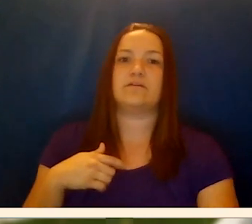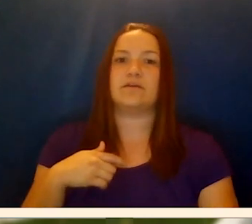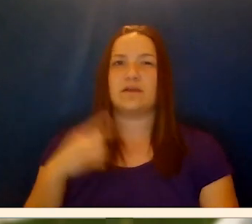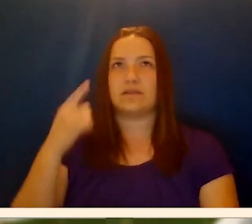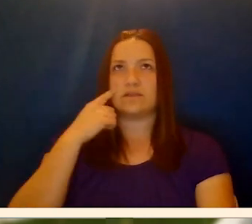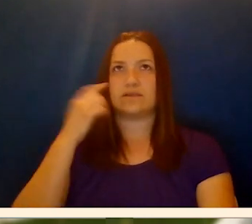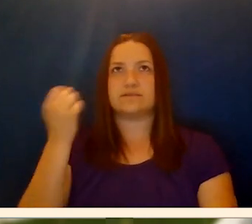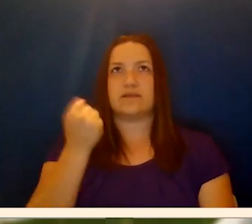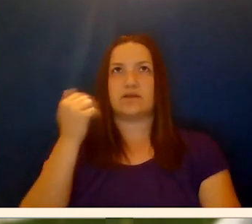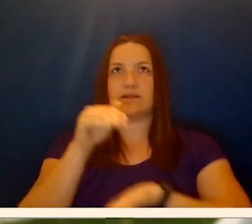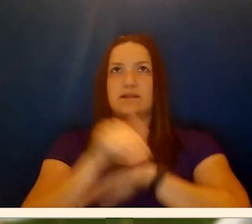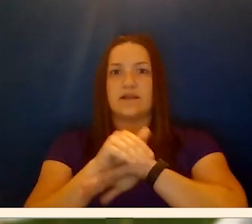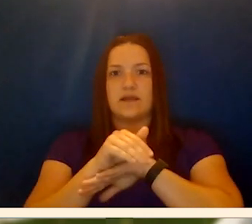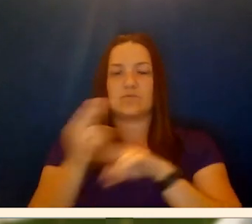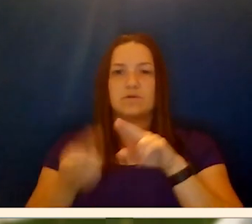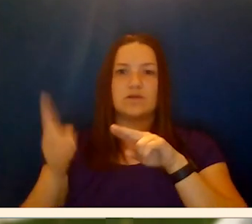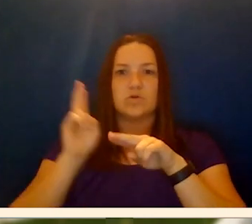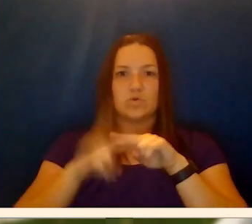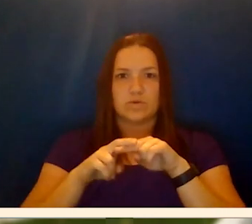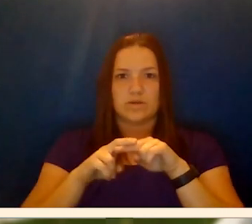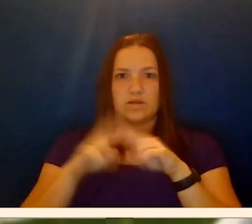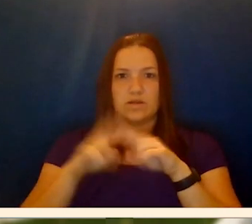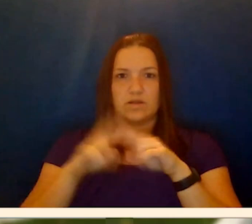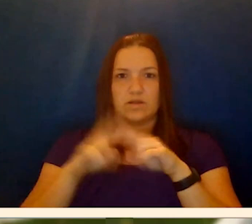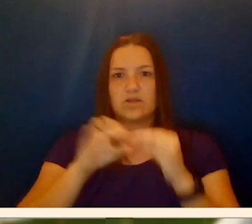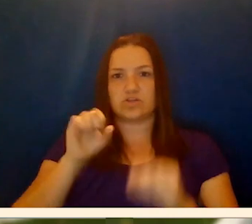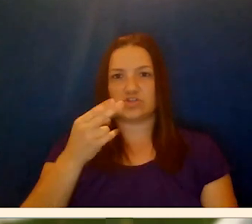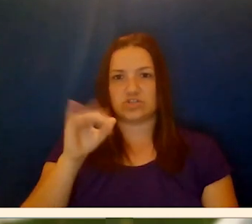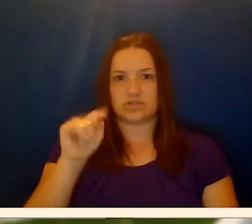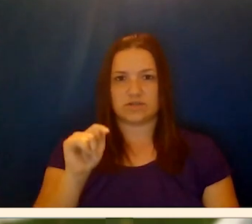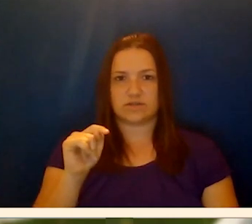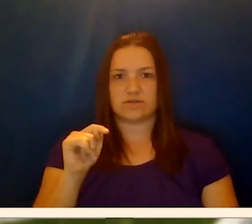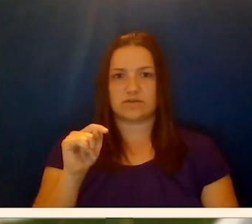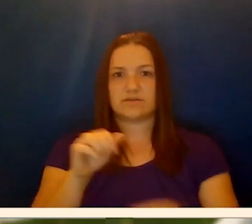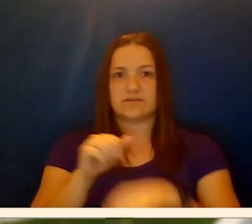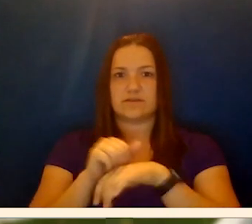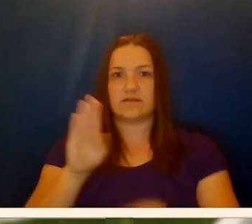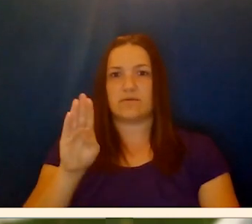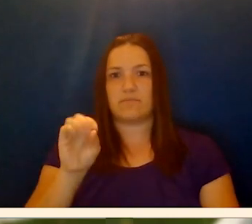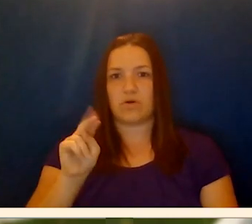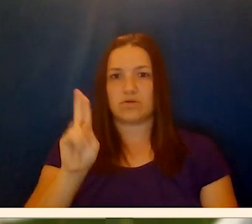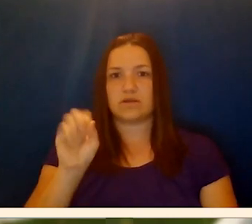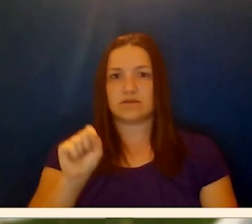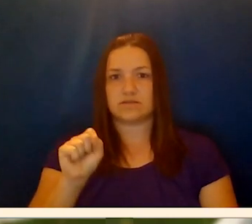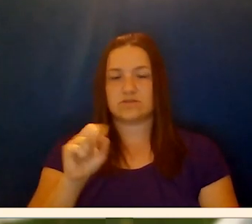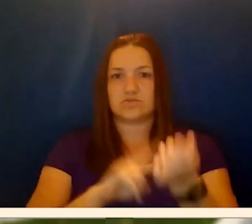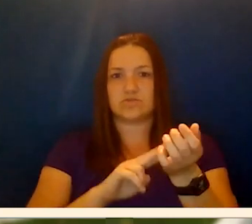think it was Saturday night, we increased our extra shift incentive bonus to nurses